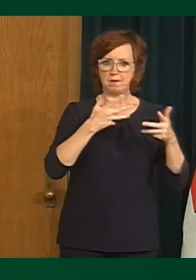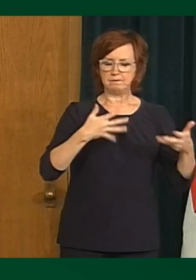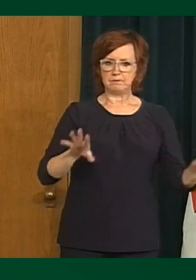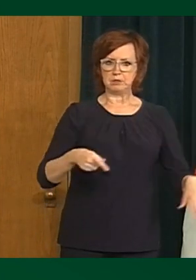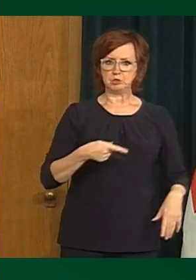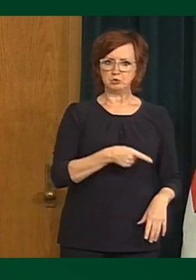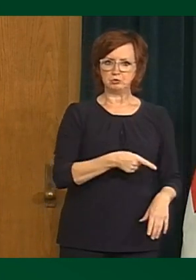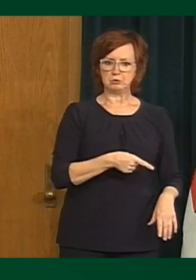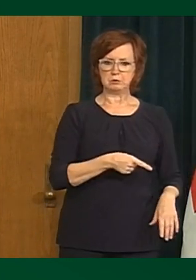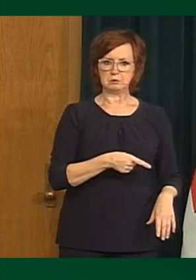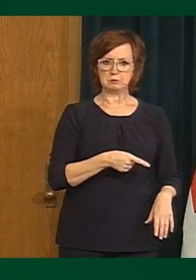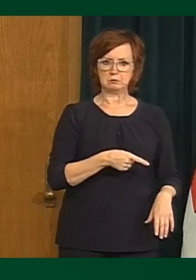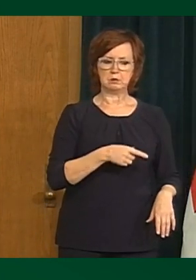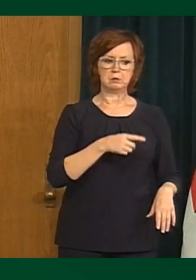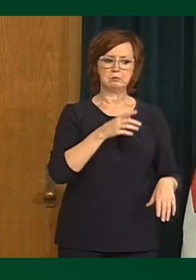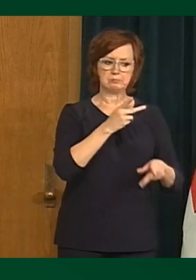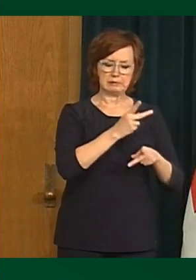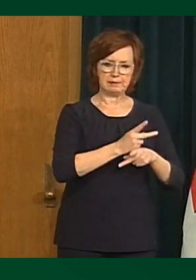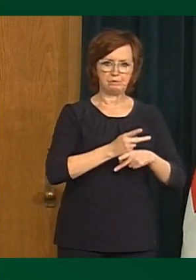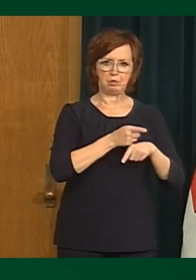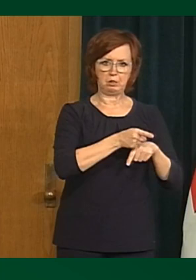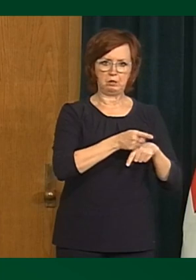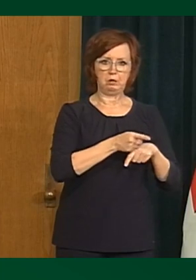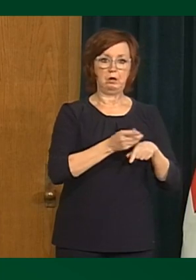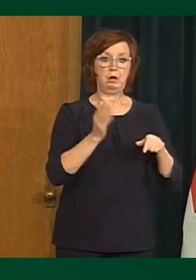across the province, I think that is